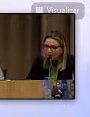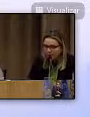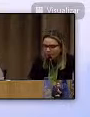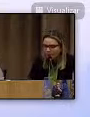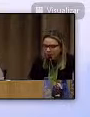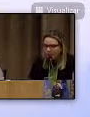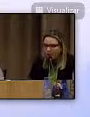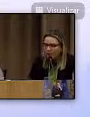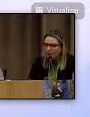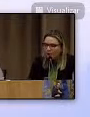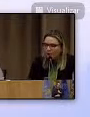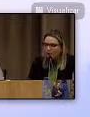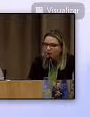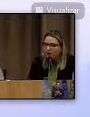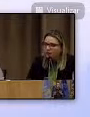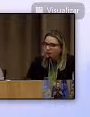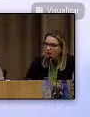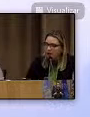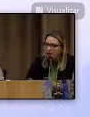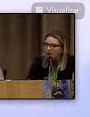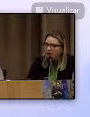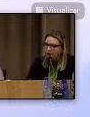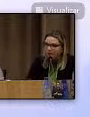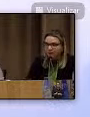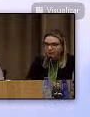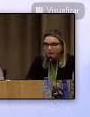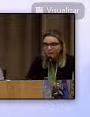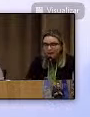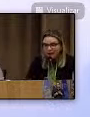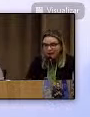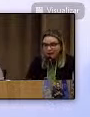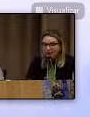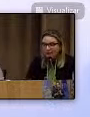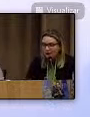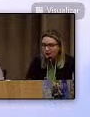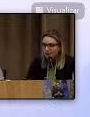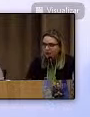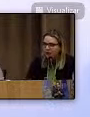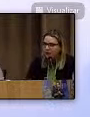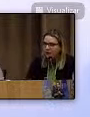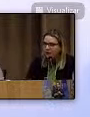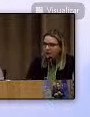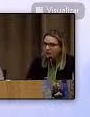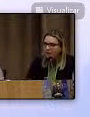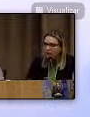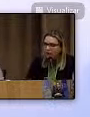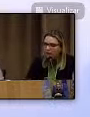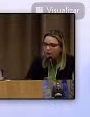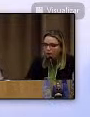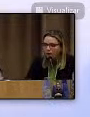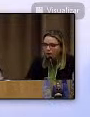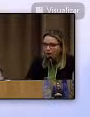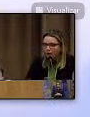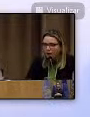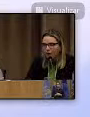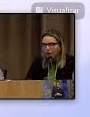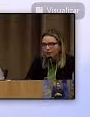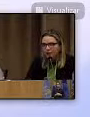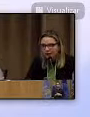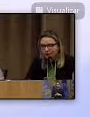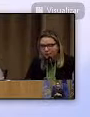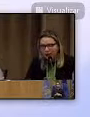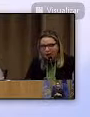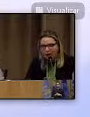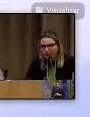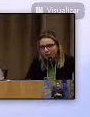inpatient or outpatient room. But these were intensive moments. This was